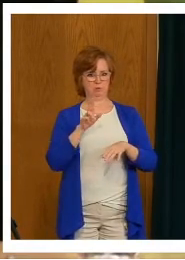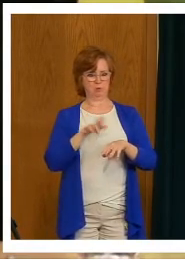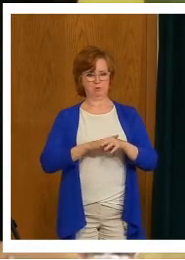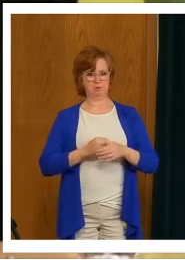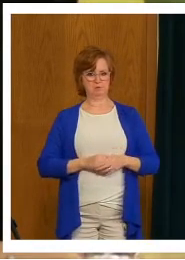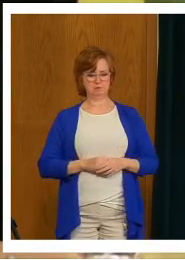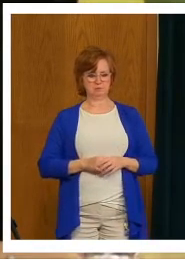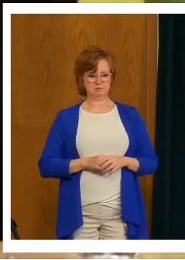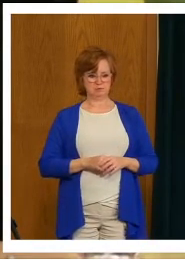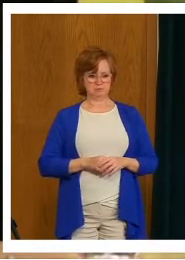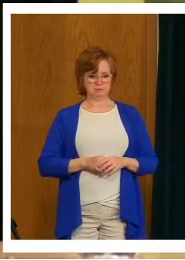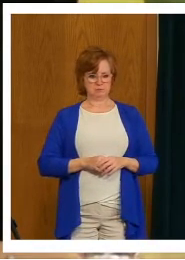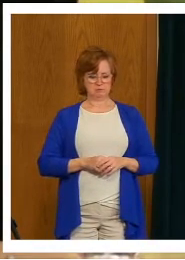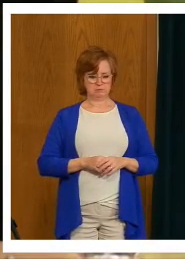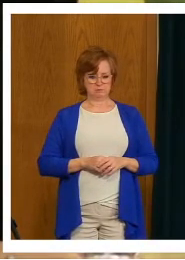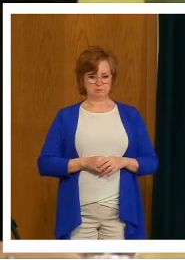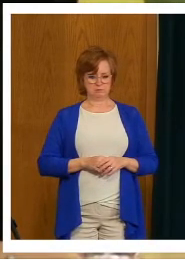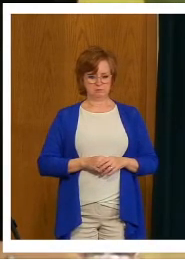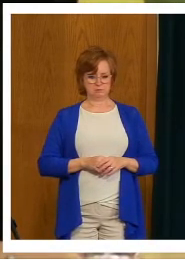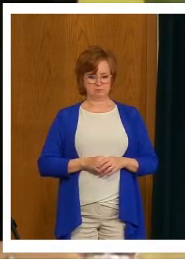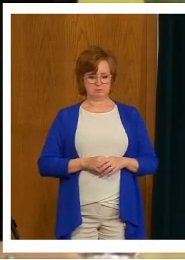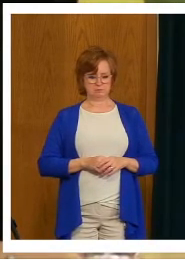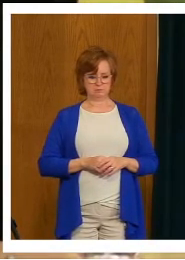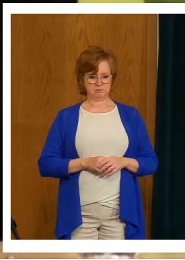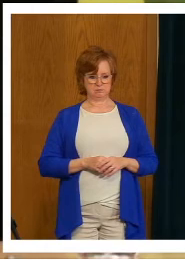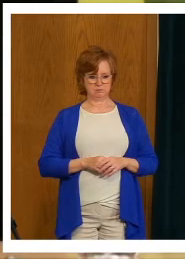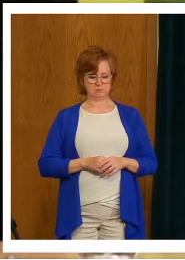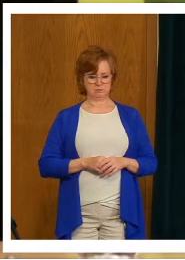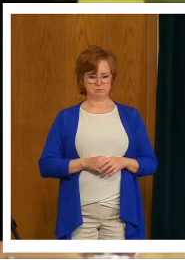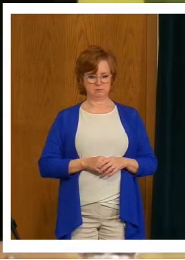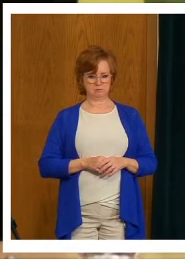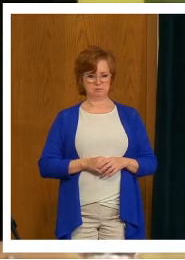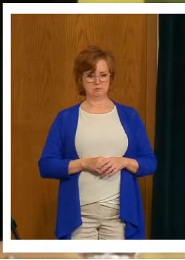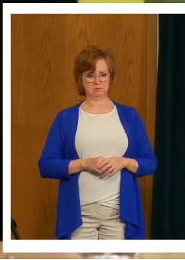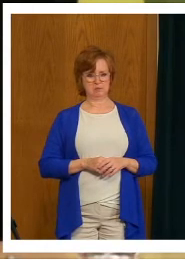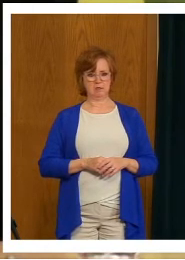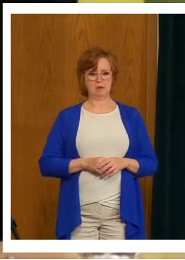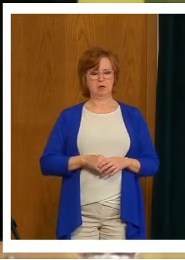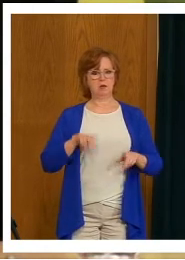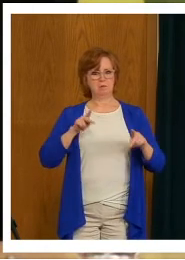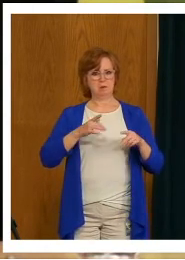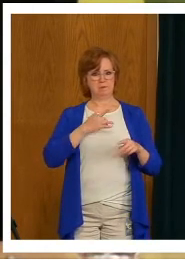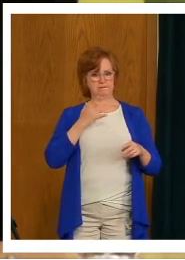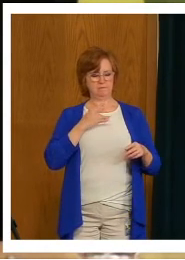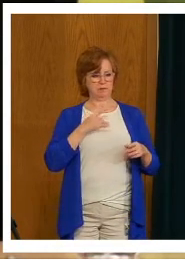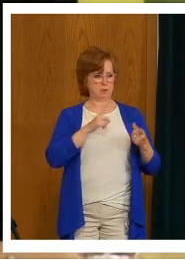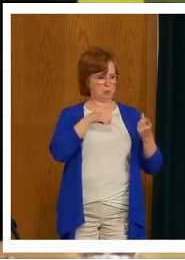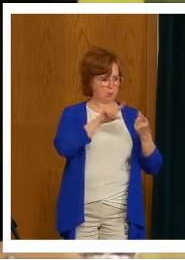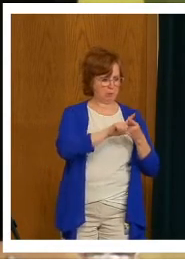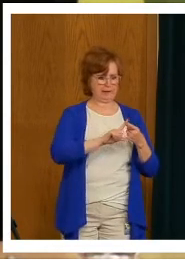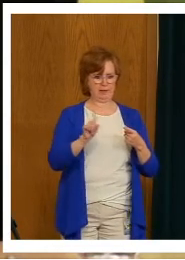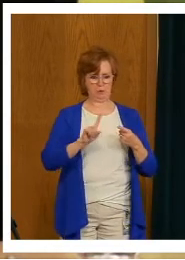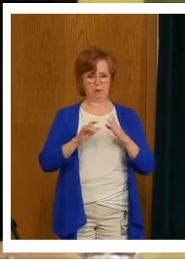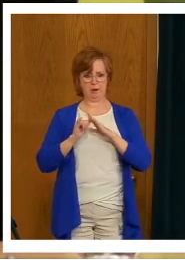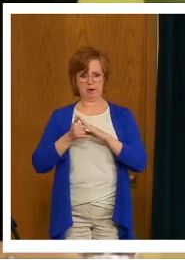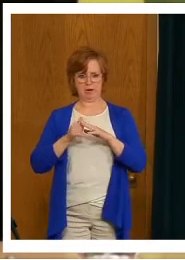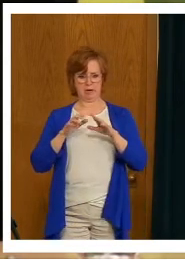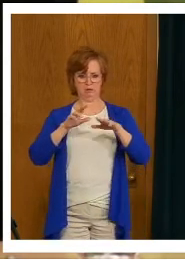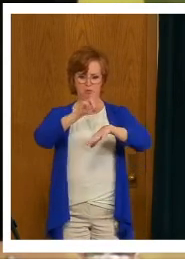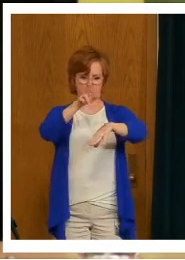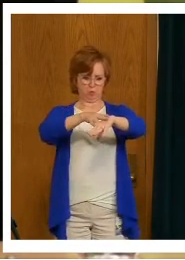that they feel they don't know when or where and how we would get to fully normal, I guess,